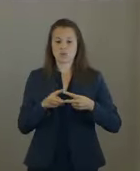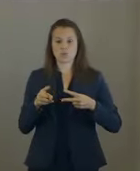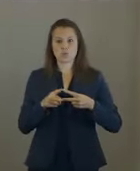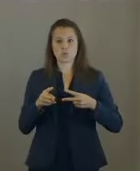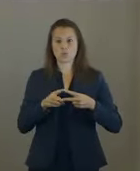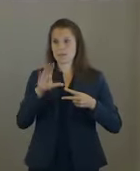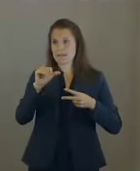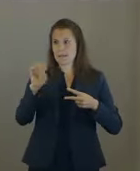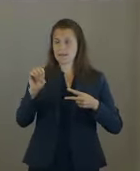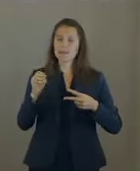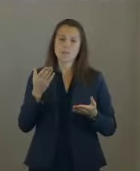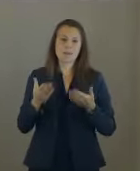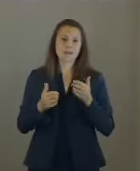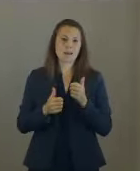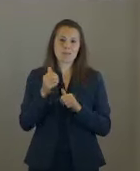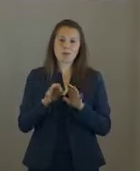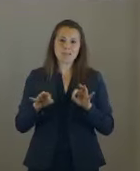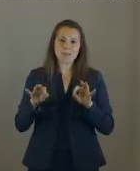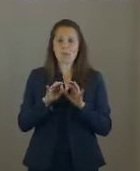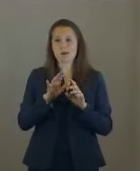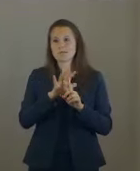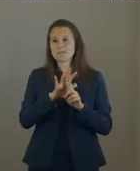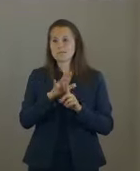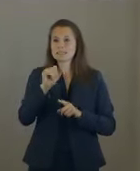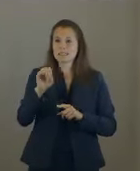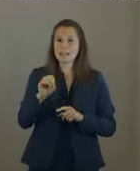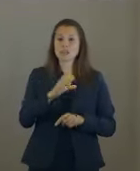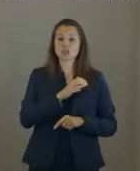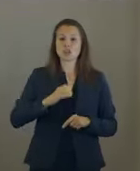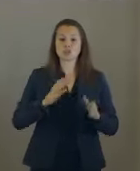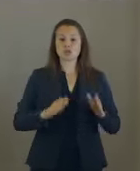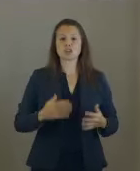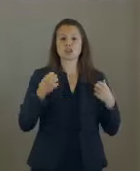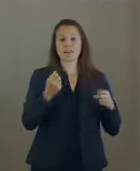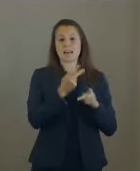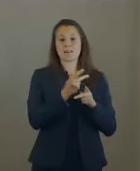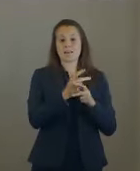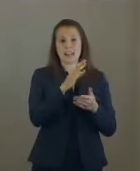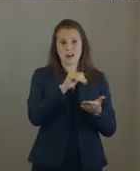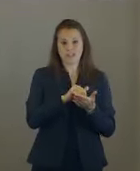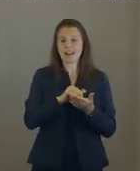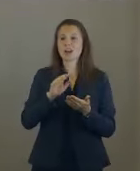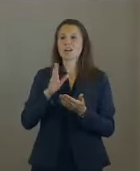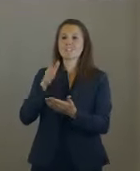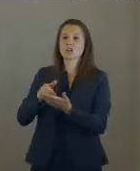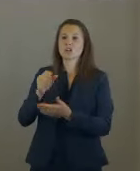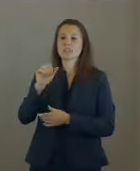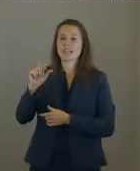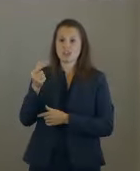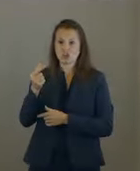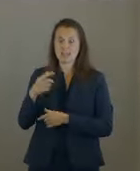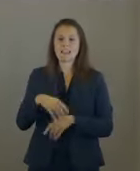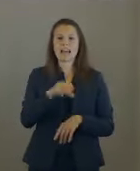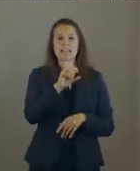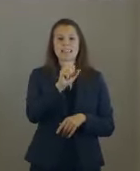cases are probably our most significant cases, which is the Christian Healthcare Centers versus Attorney General et al. And the Sacred